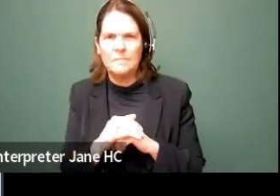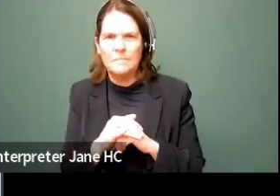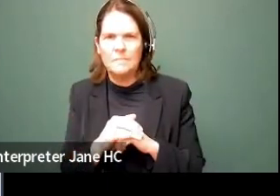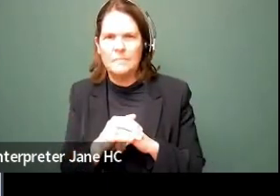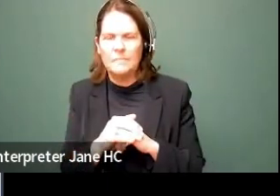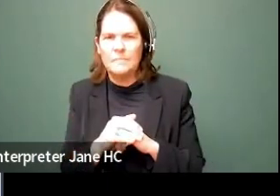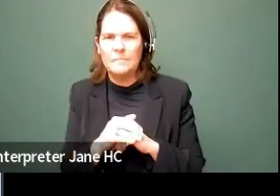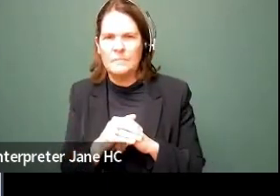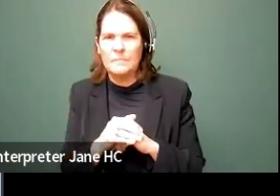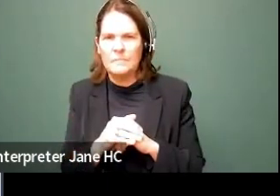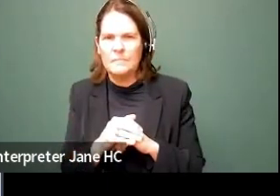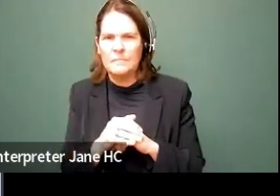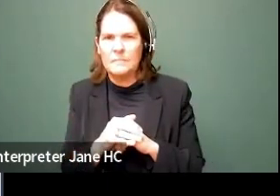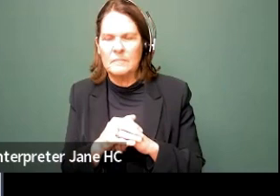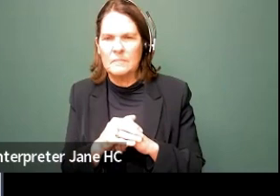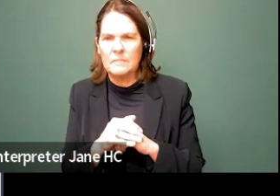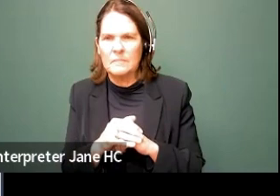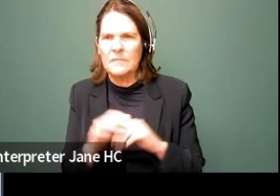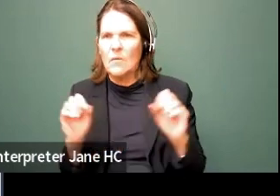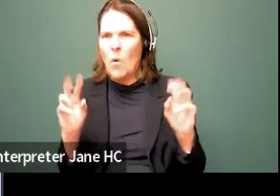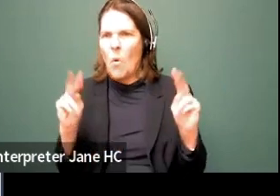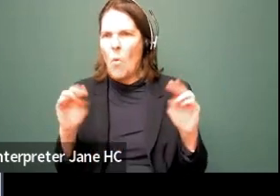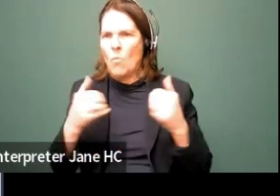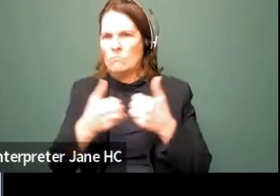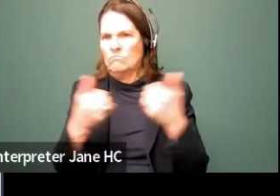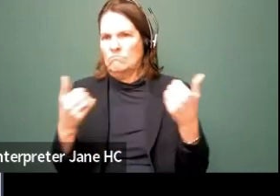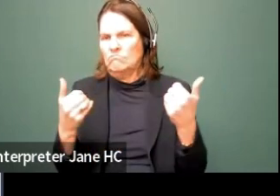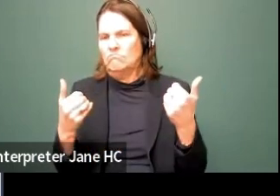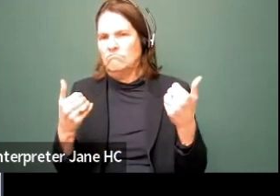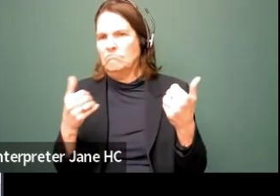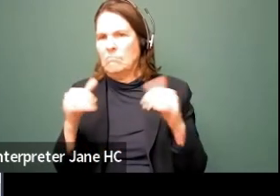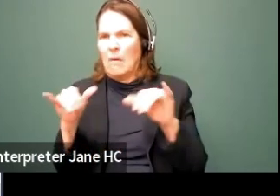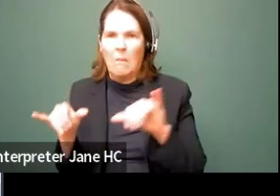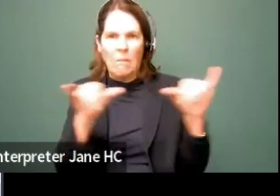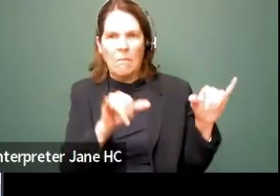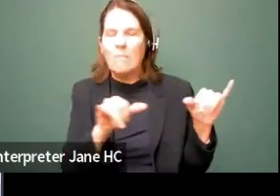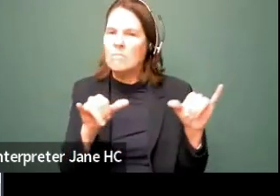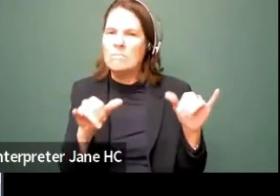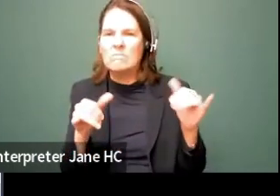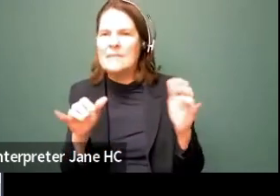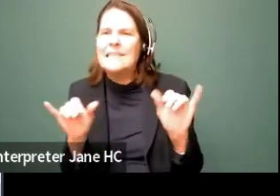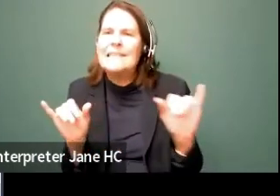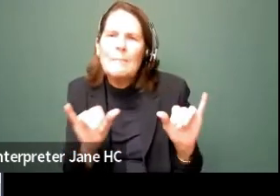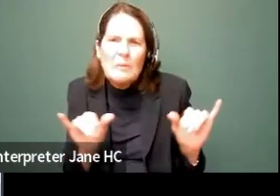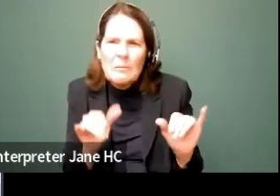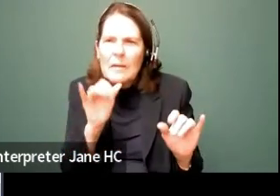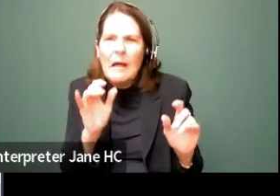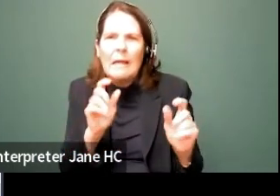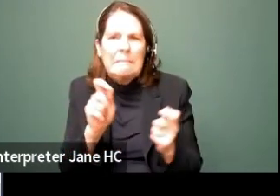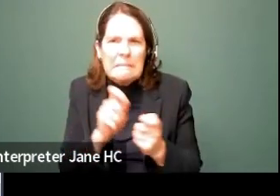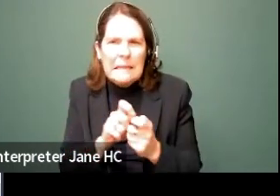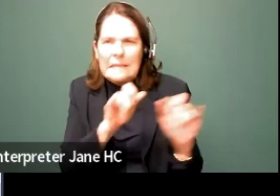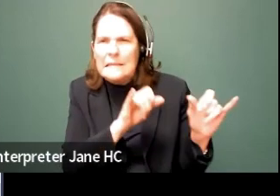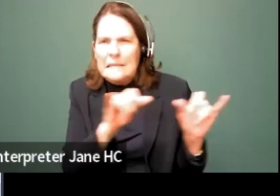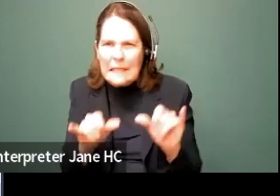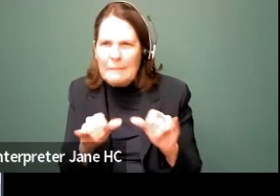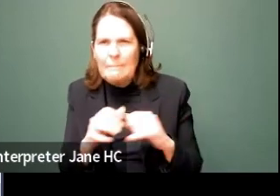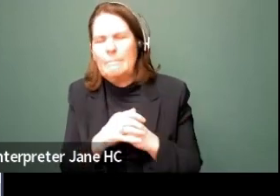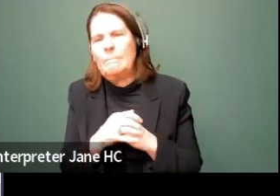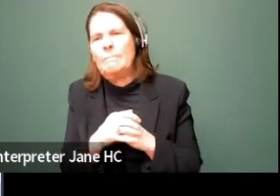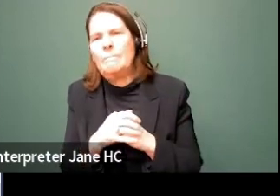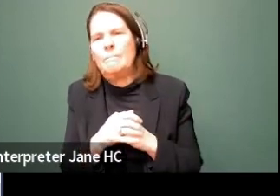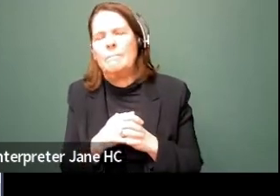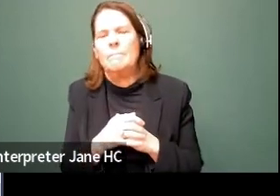of maintain their own sections in their own way, but it's all pretty much the